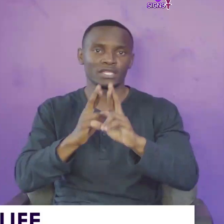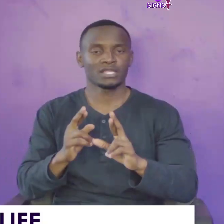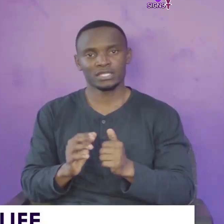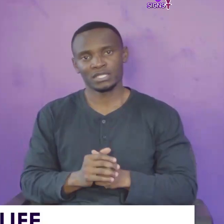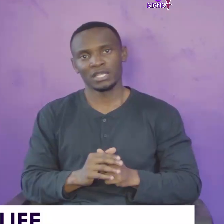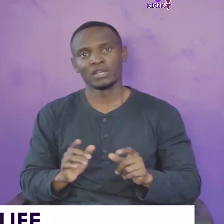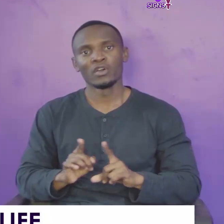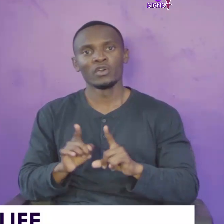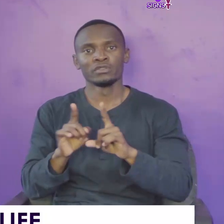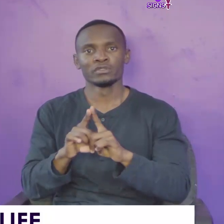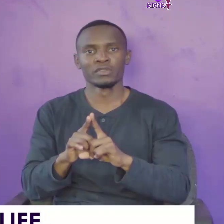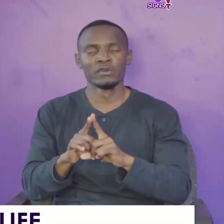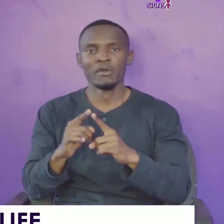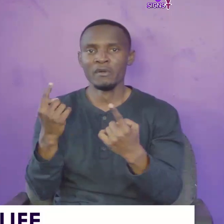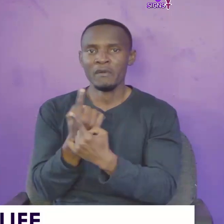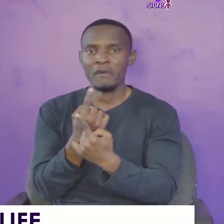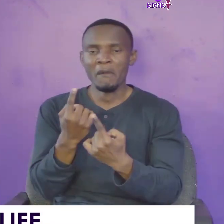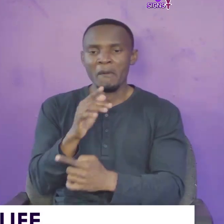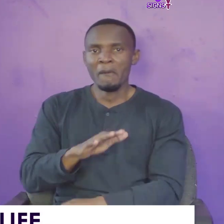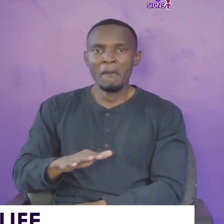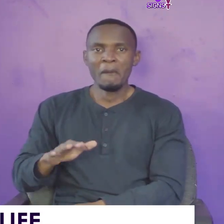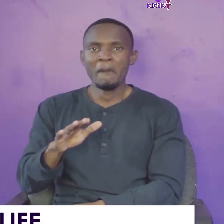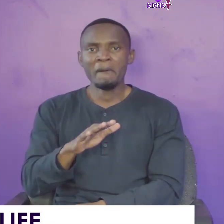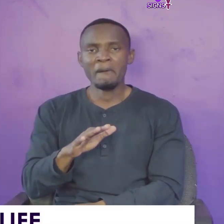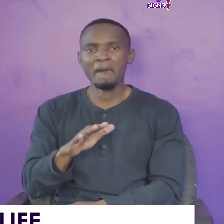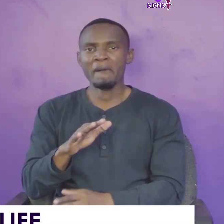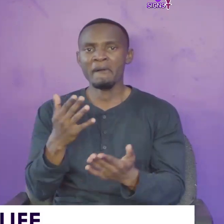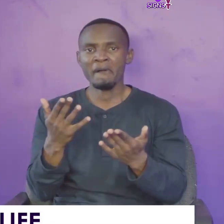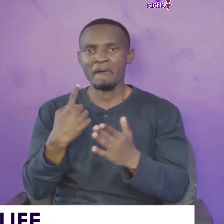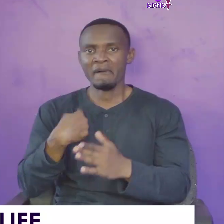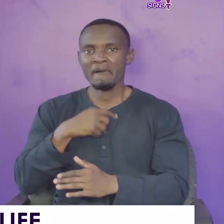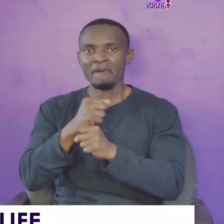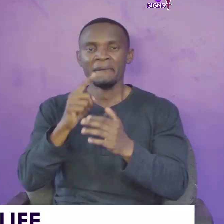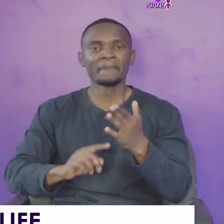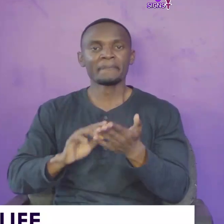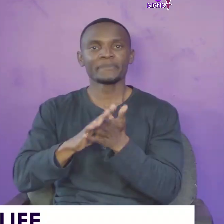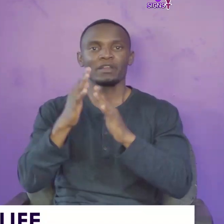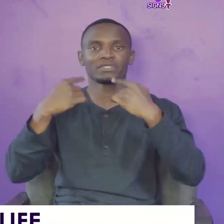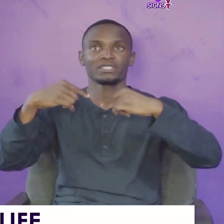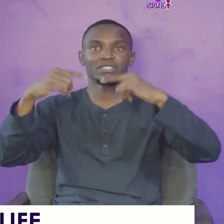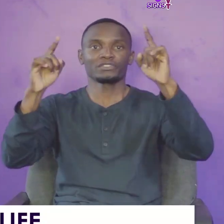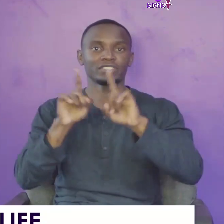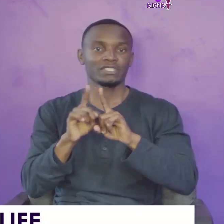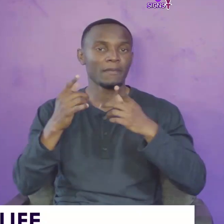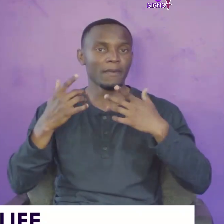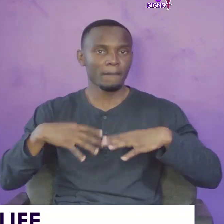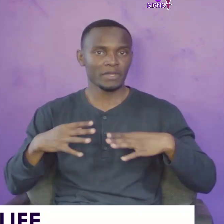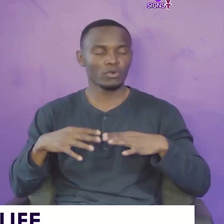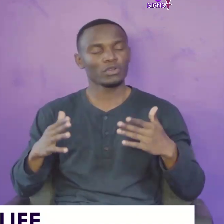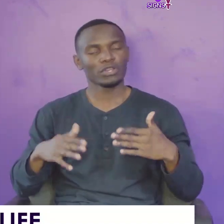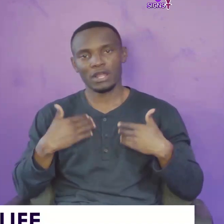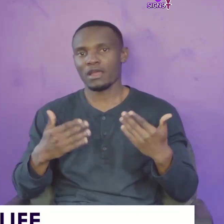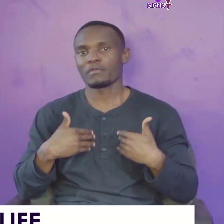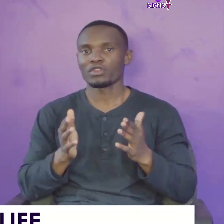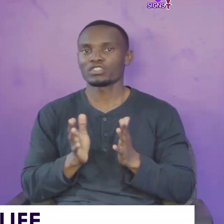productivity, and different areas of the society are going to be thriving, and people are going to be happy generally. So to an extent